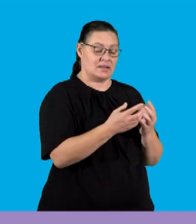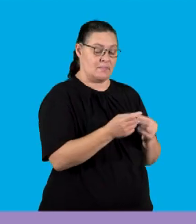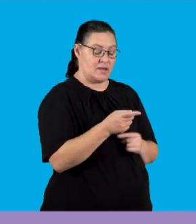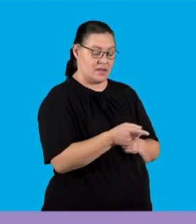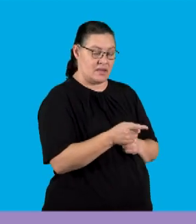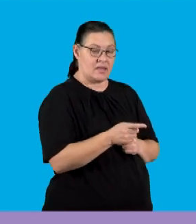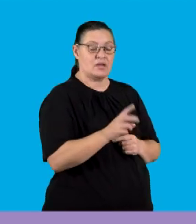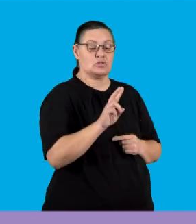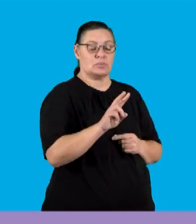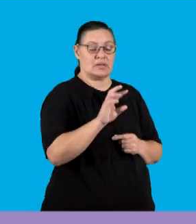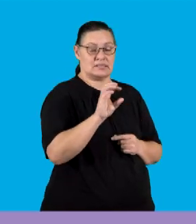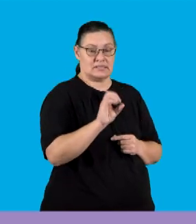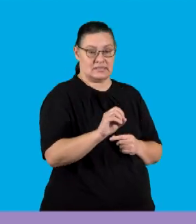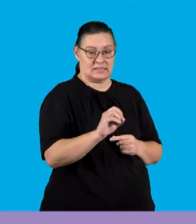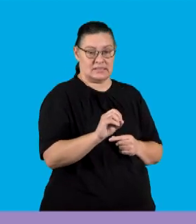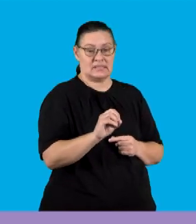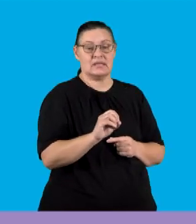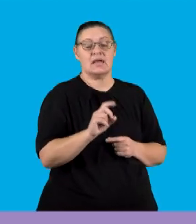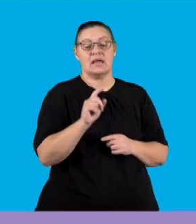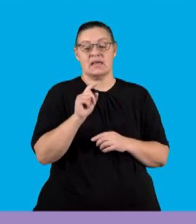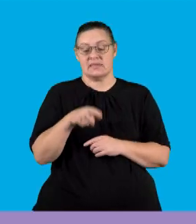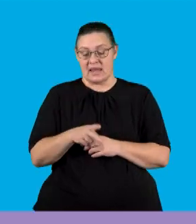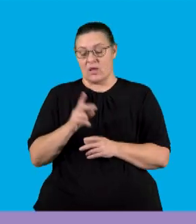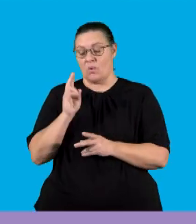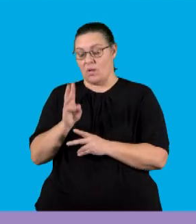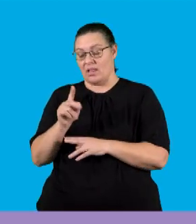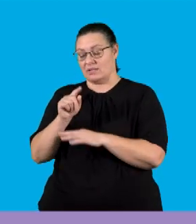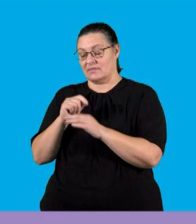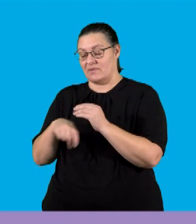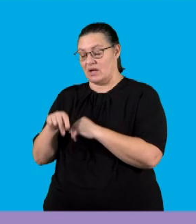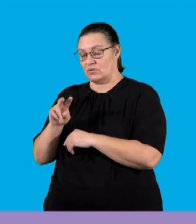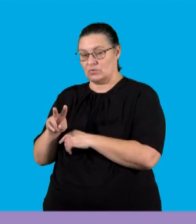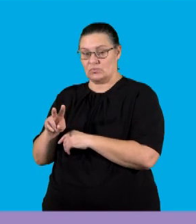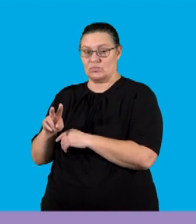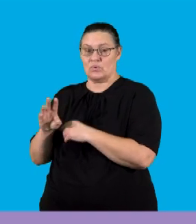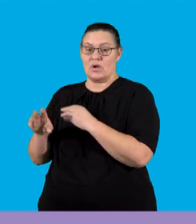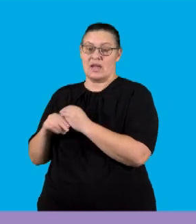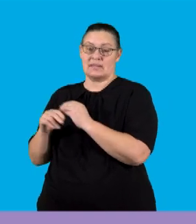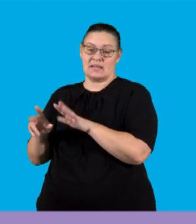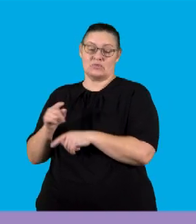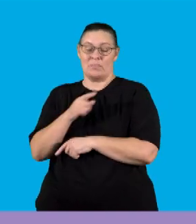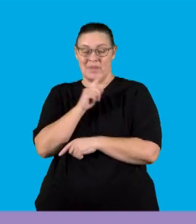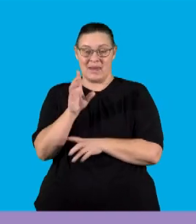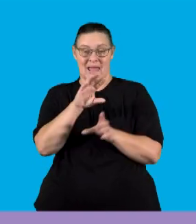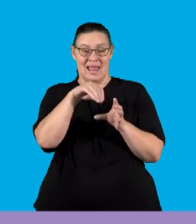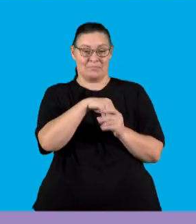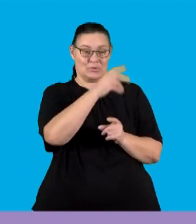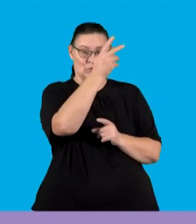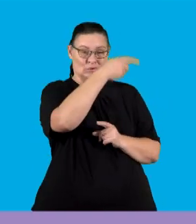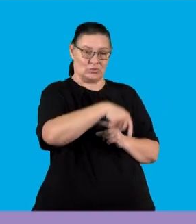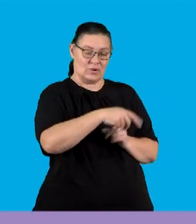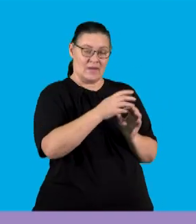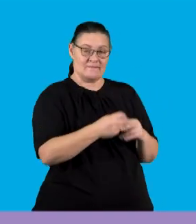last input value, yes, that is going to be the 20. So these are the input values that